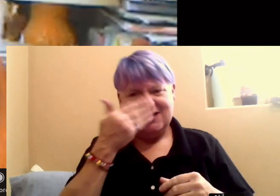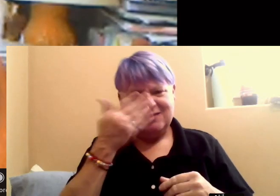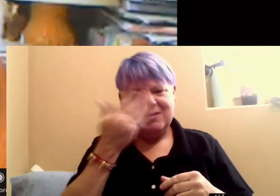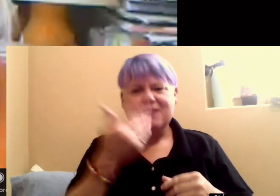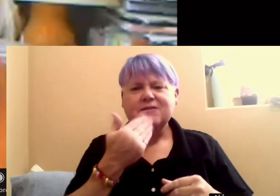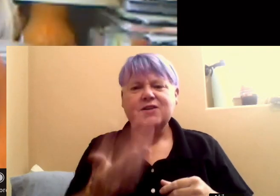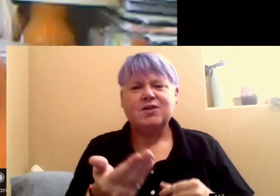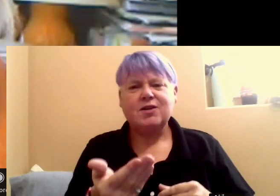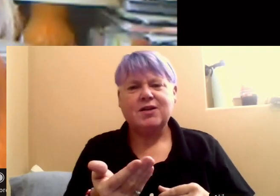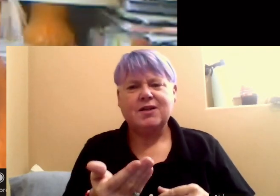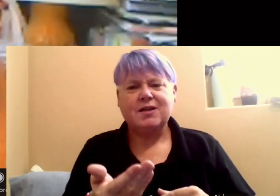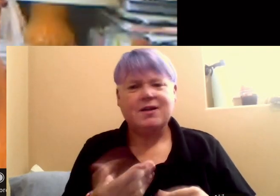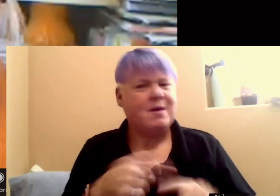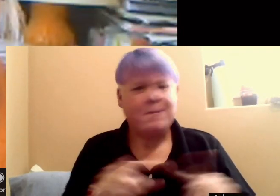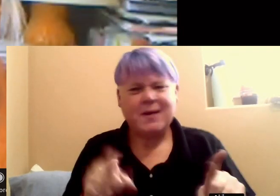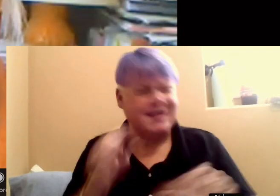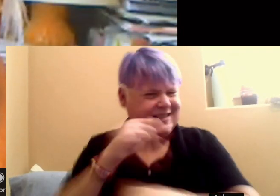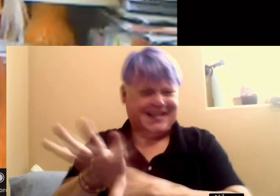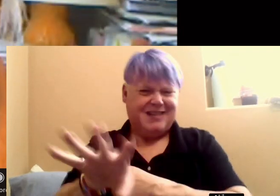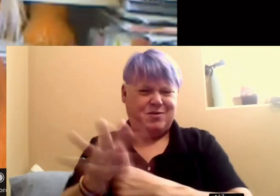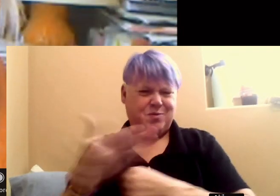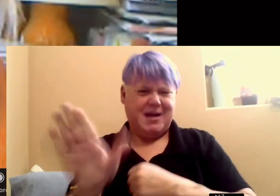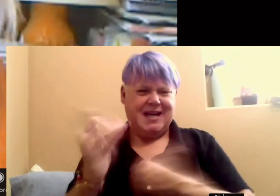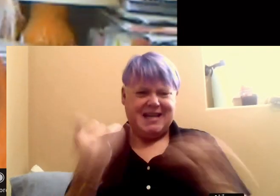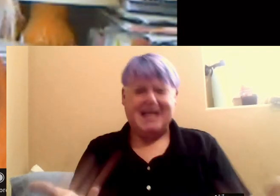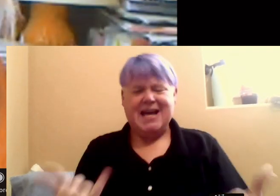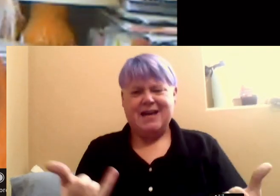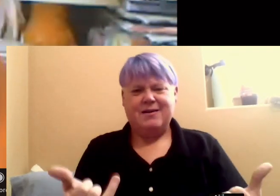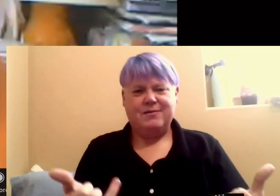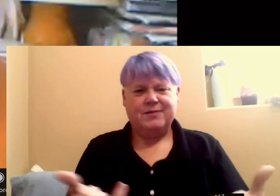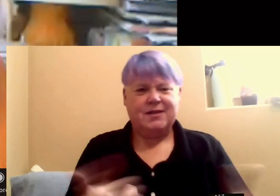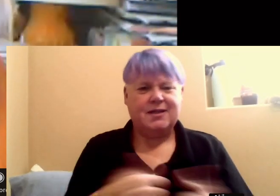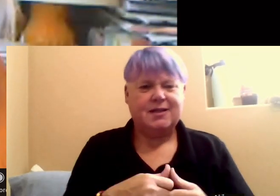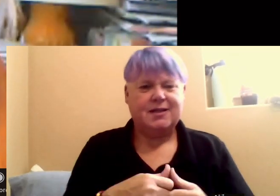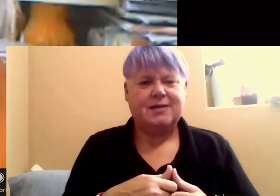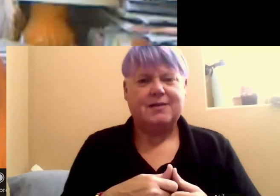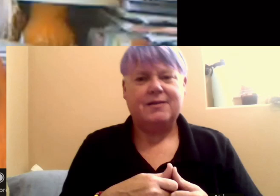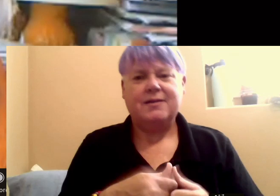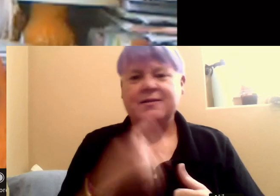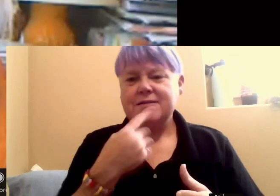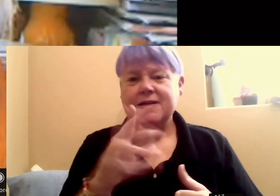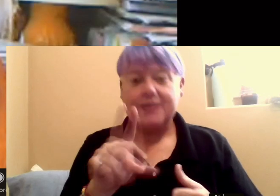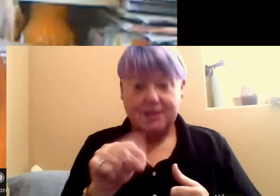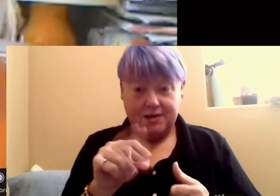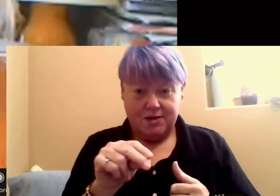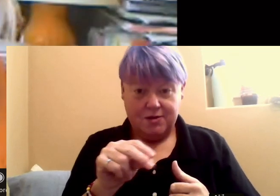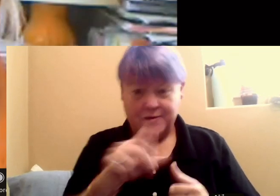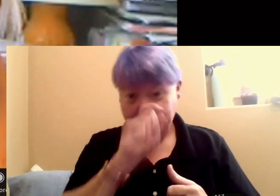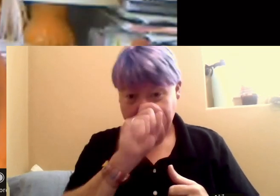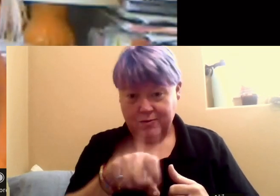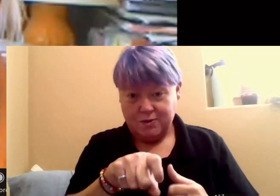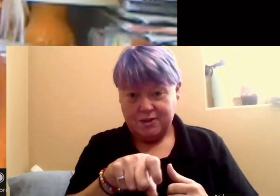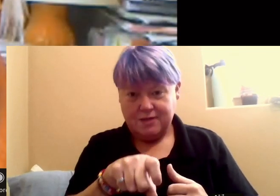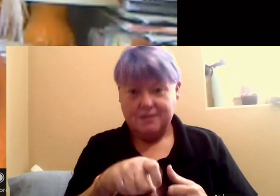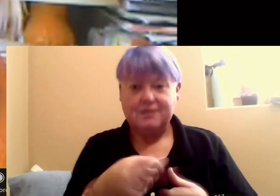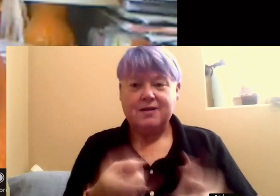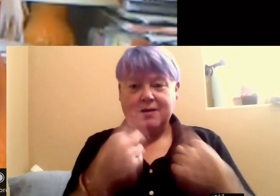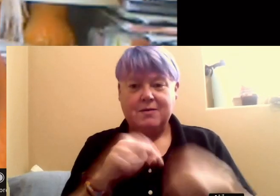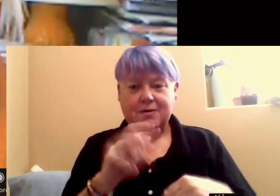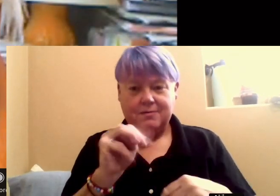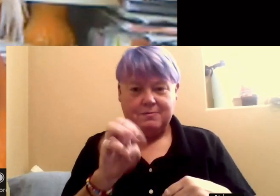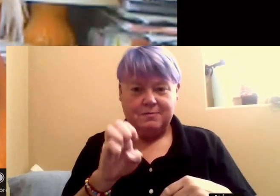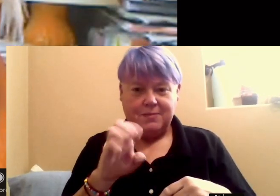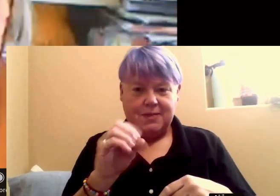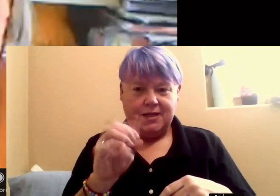cat, but send her away now." He did say a sharp no, though with his accent it came out meow. I should